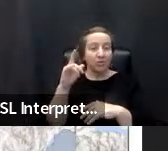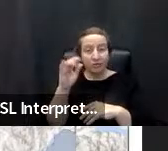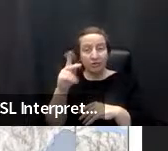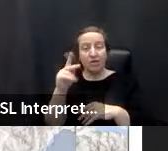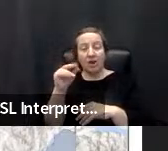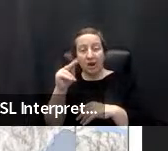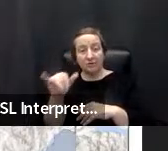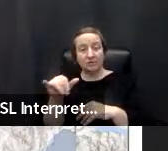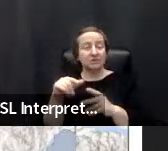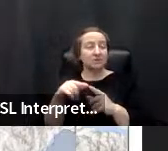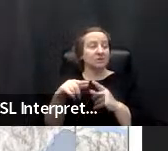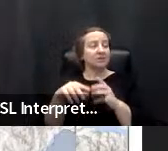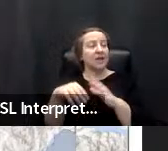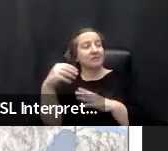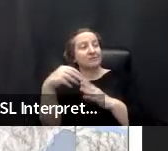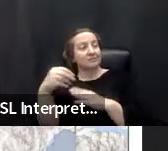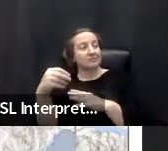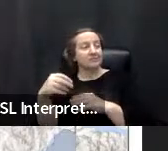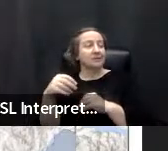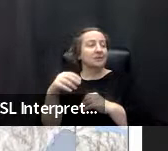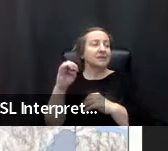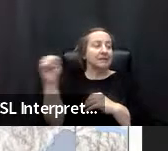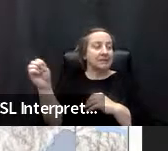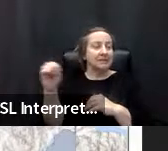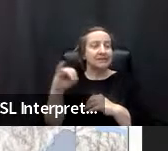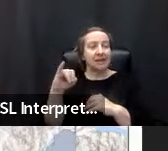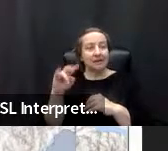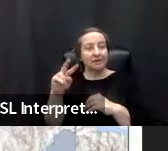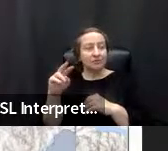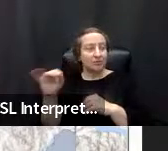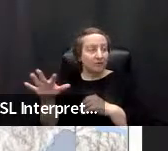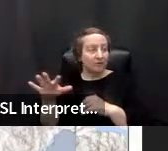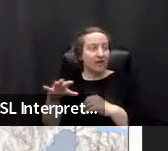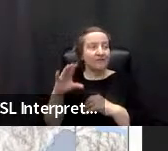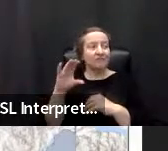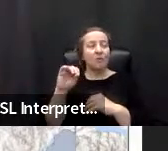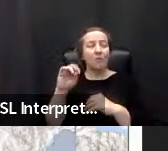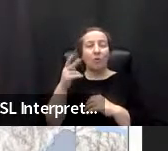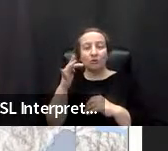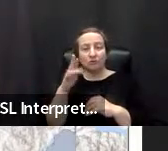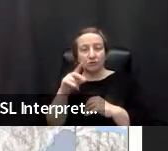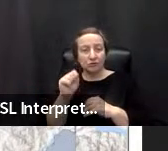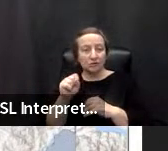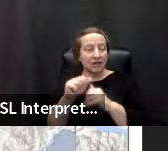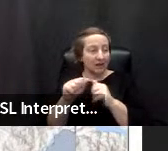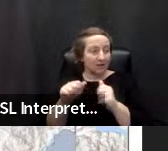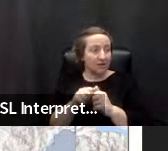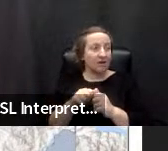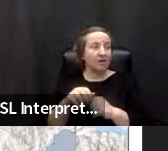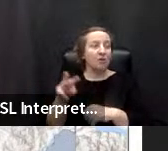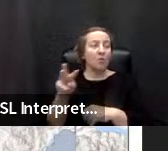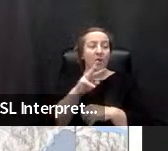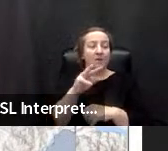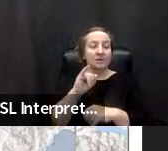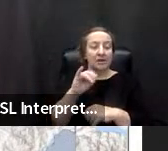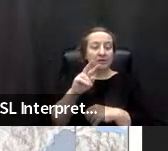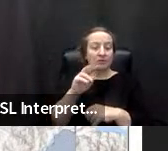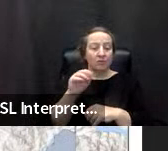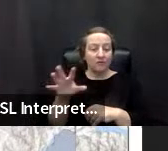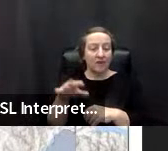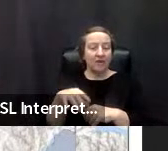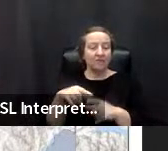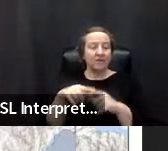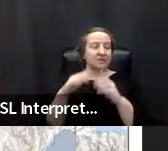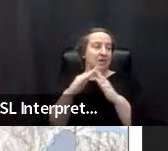an external location, east of I-205, the Orchards area, which is kind of similar to that, west of I-205, and then